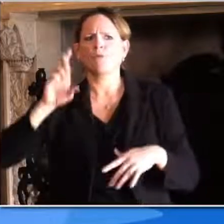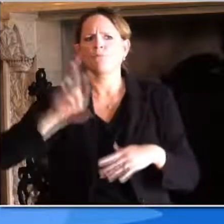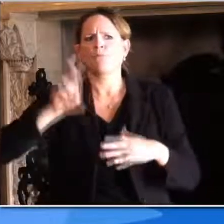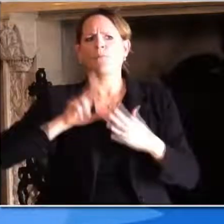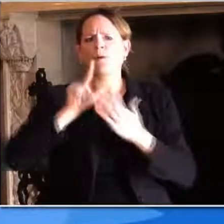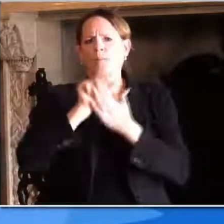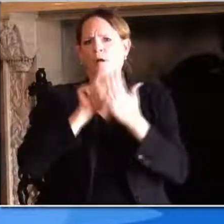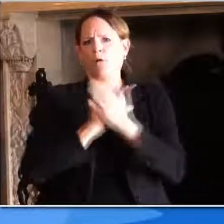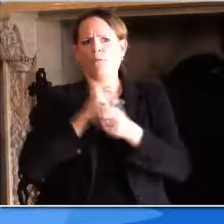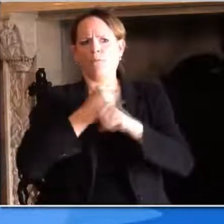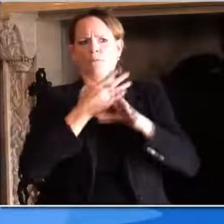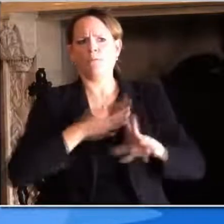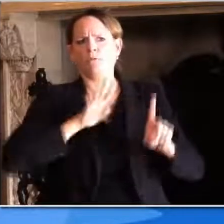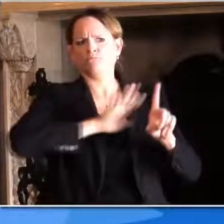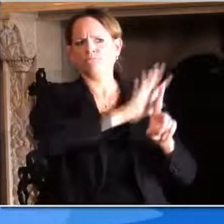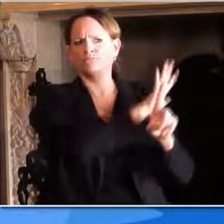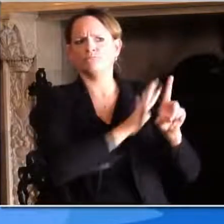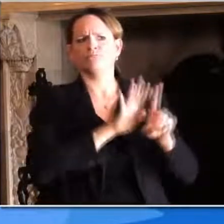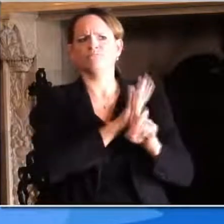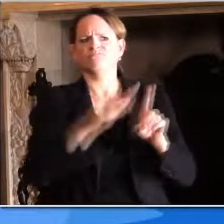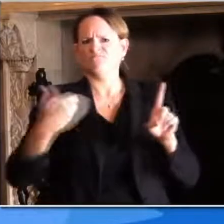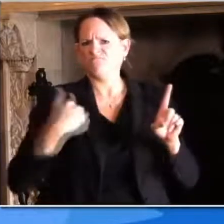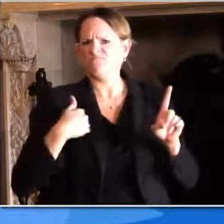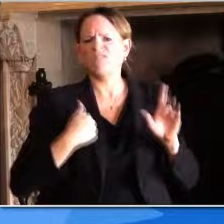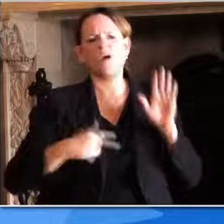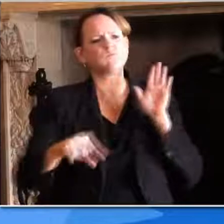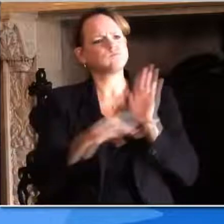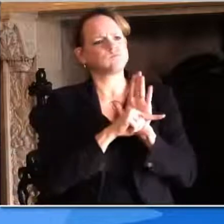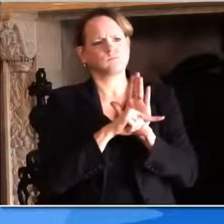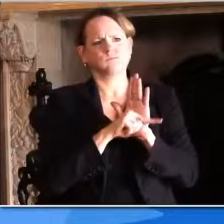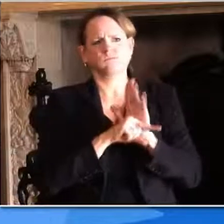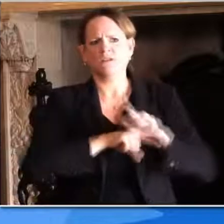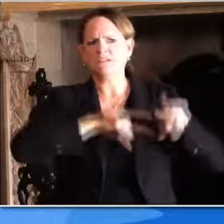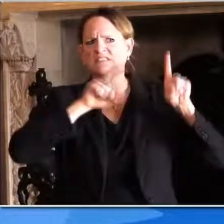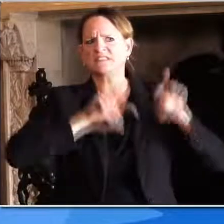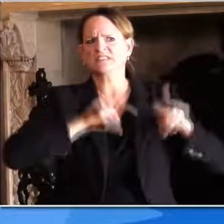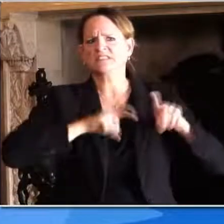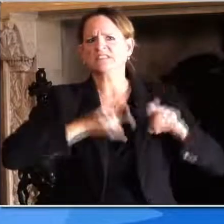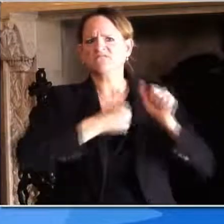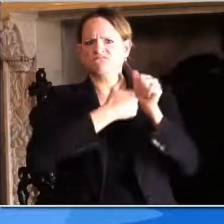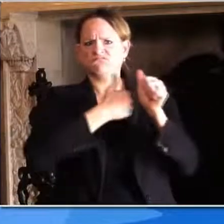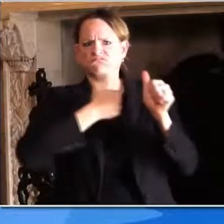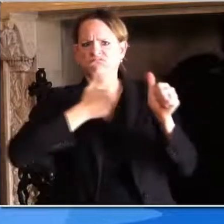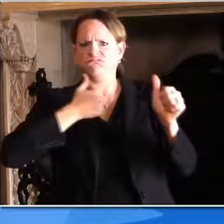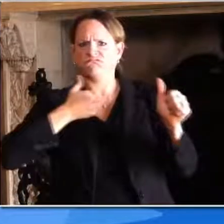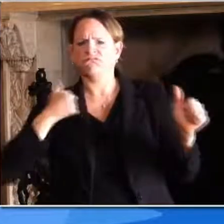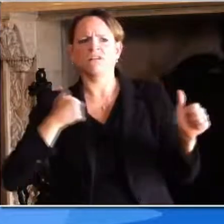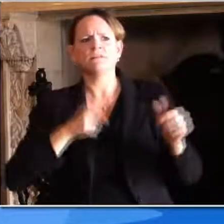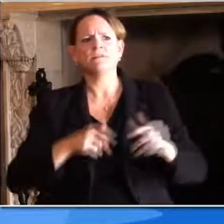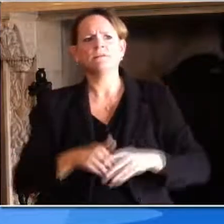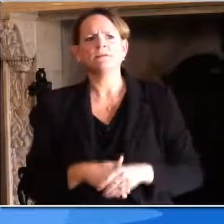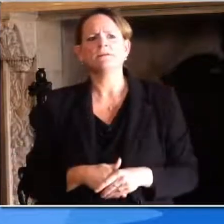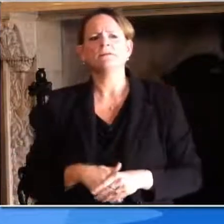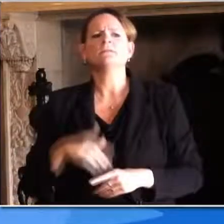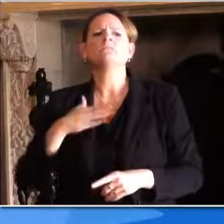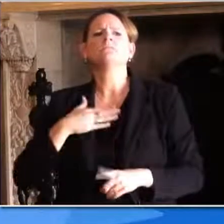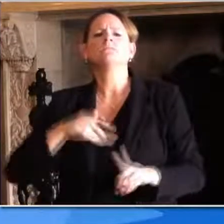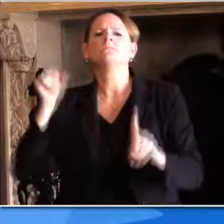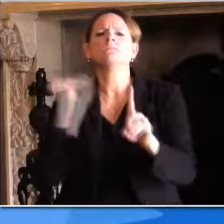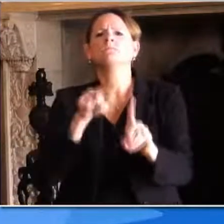of negative tests, and I suppose this question is for the Secretary as well